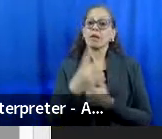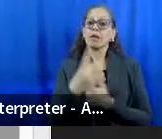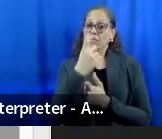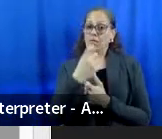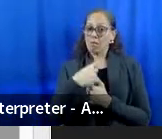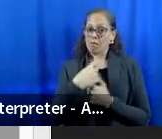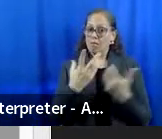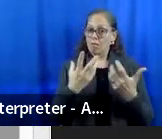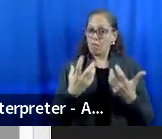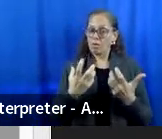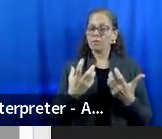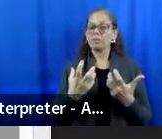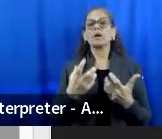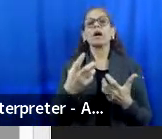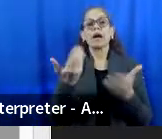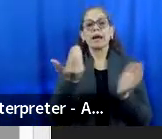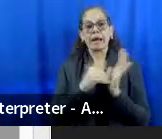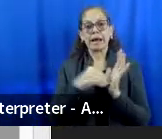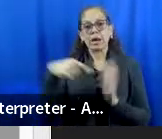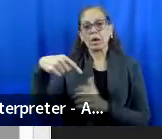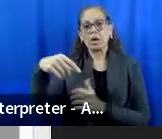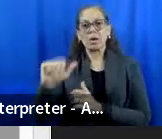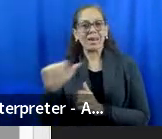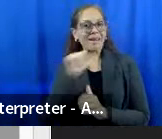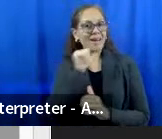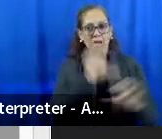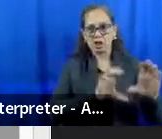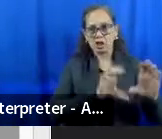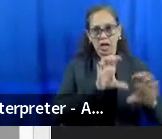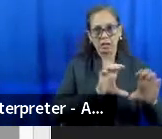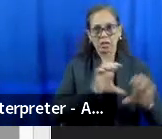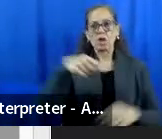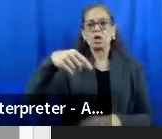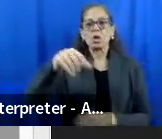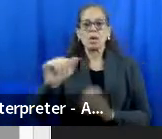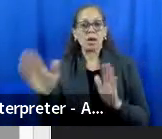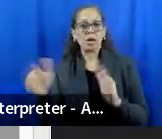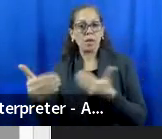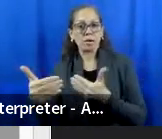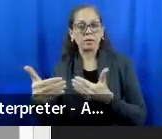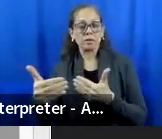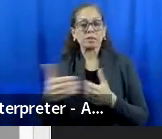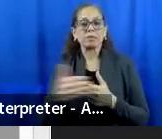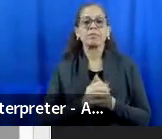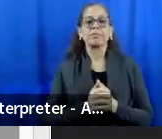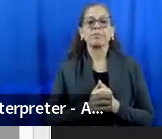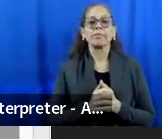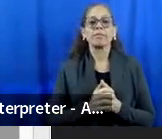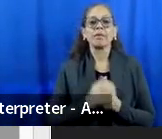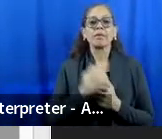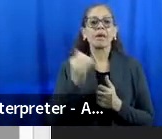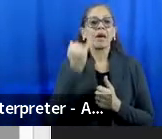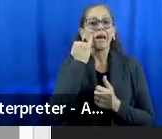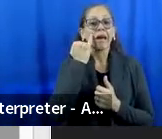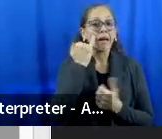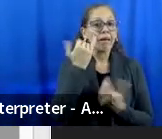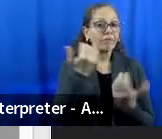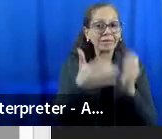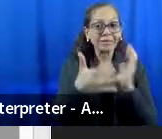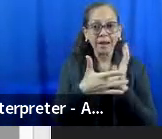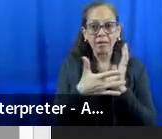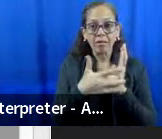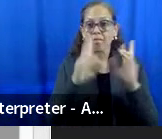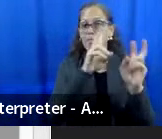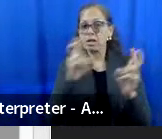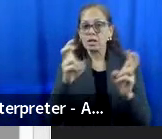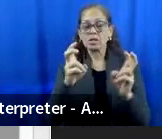question, please put it in the Q&A box instead of the chat. In addition, if you're having any technical issues at any point,